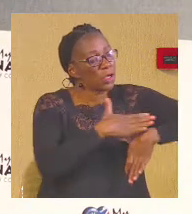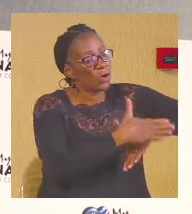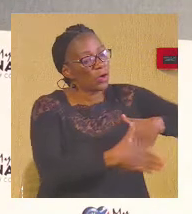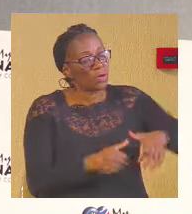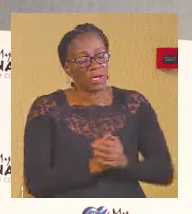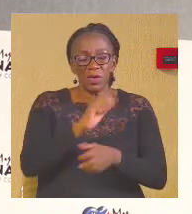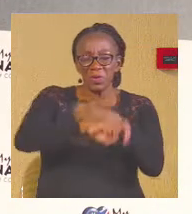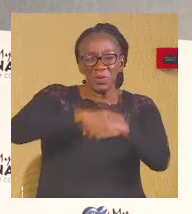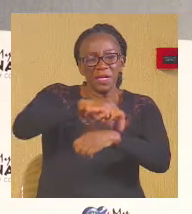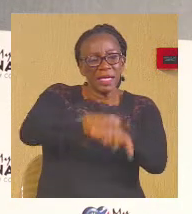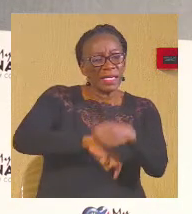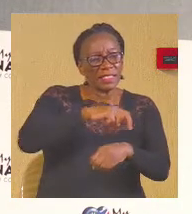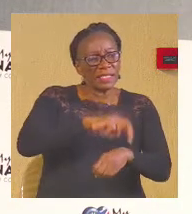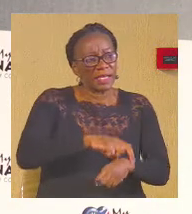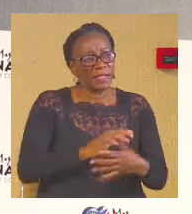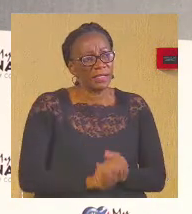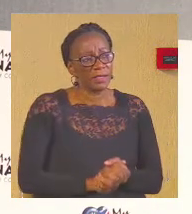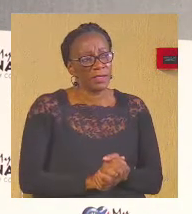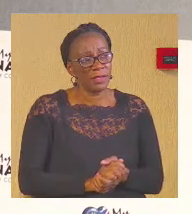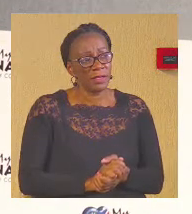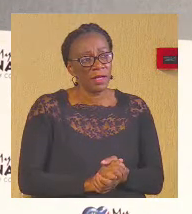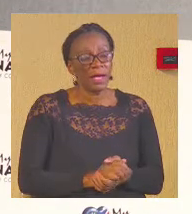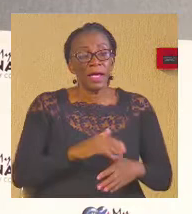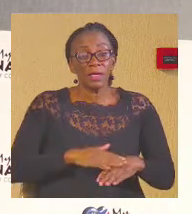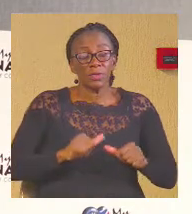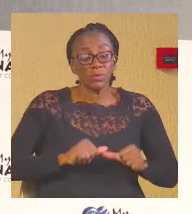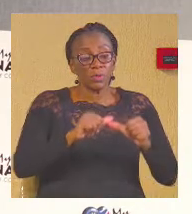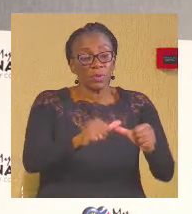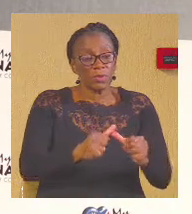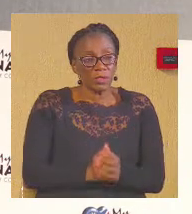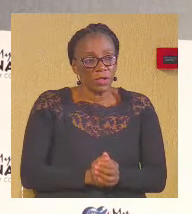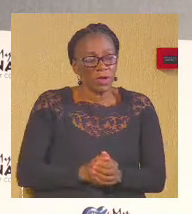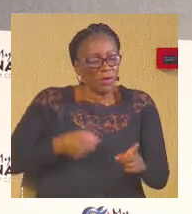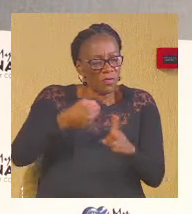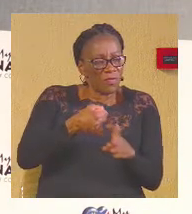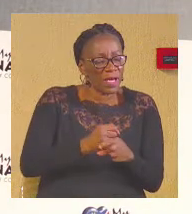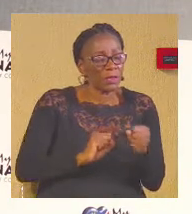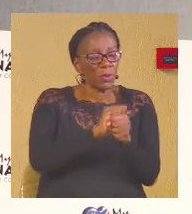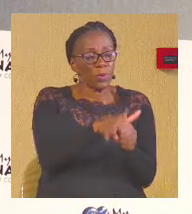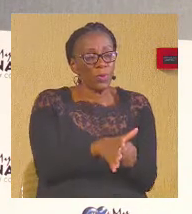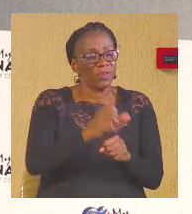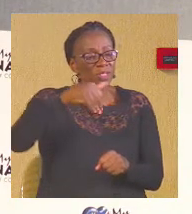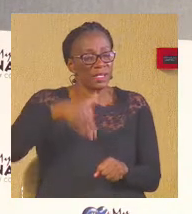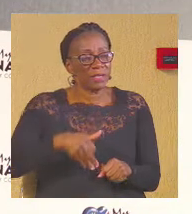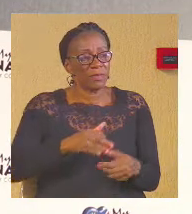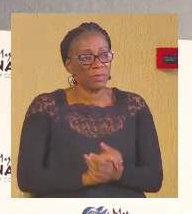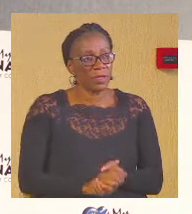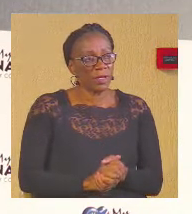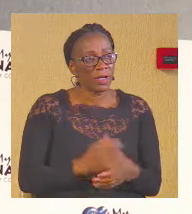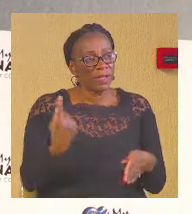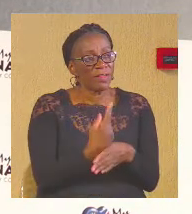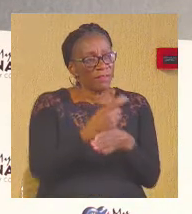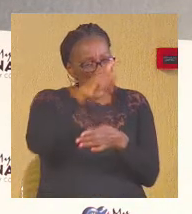and actually how prepared we are to continue fighting the pandemic in Namibia. Maybe the first question I would like to pose to